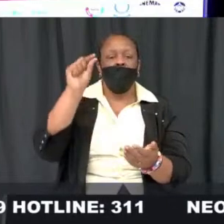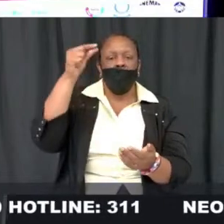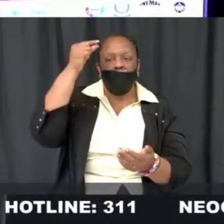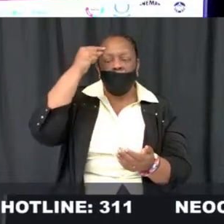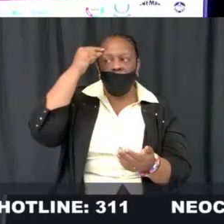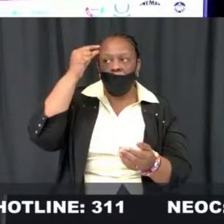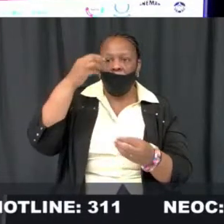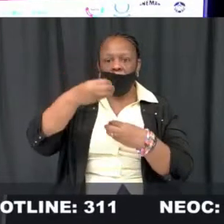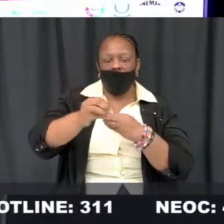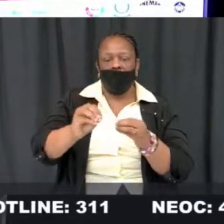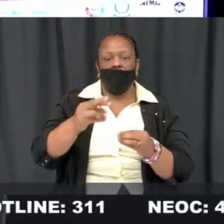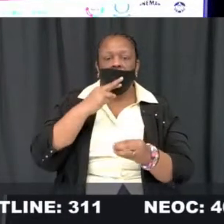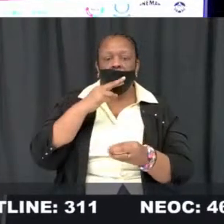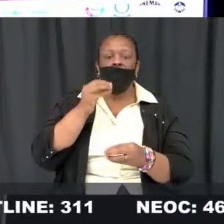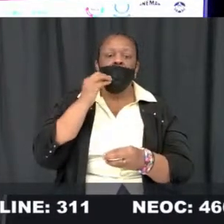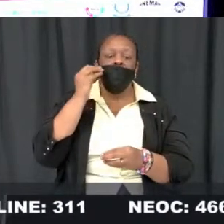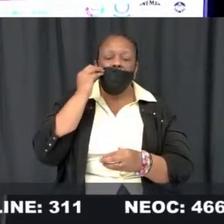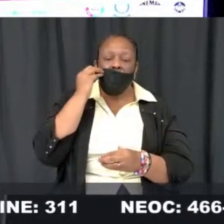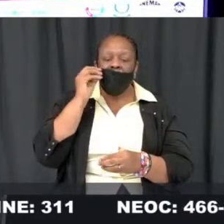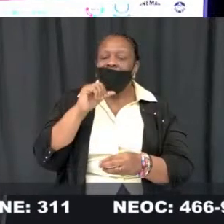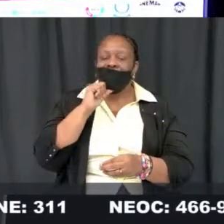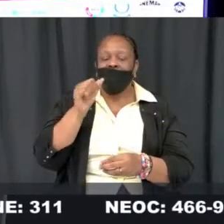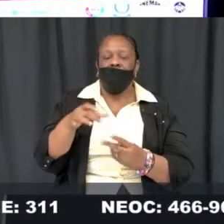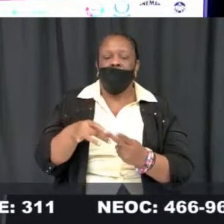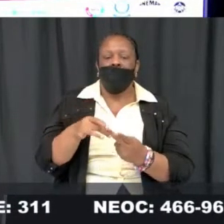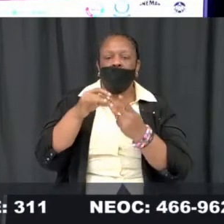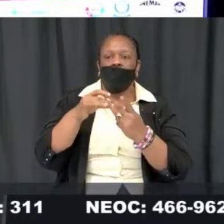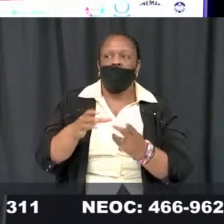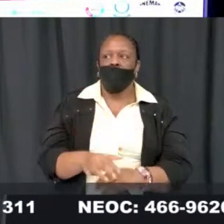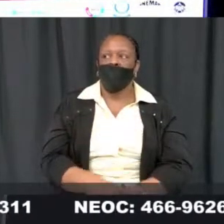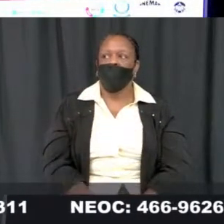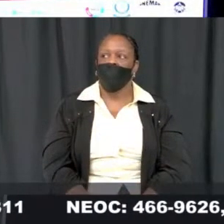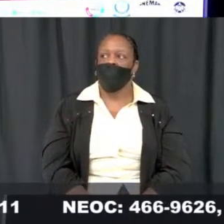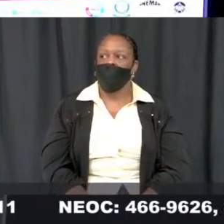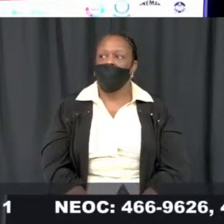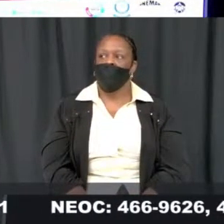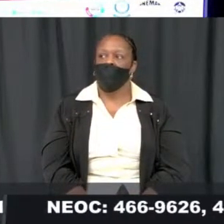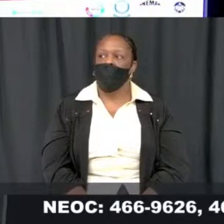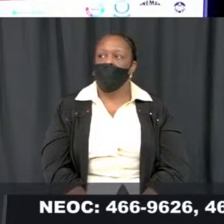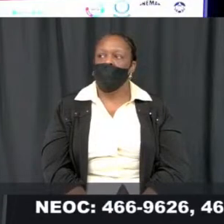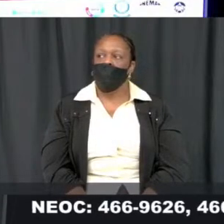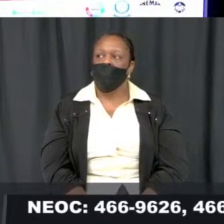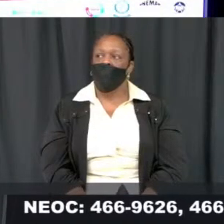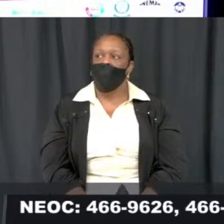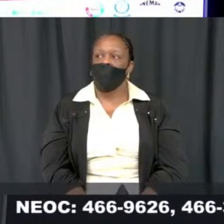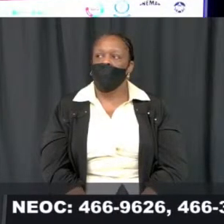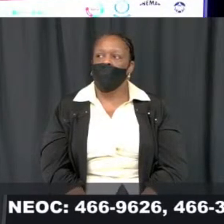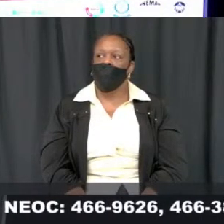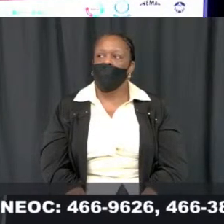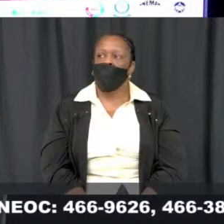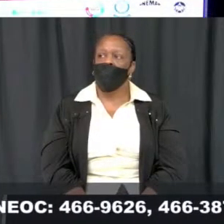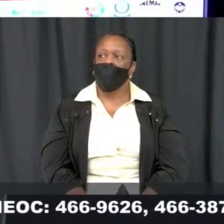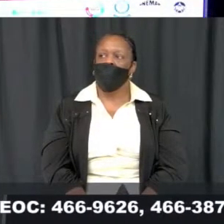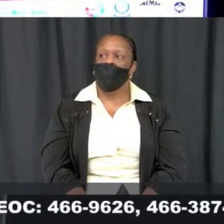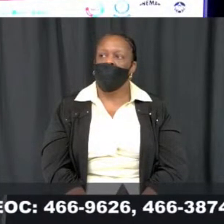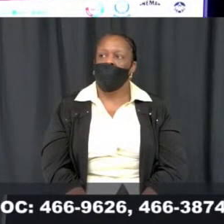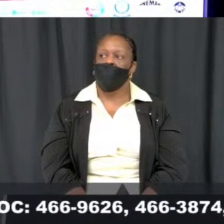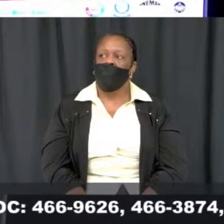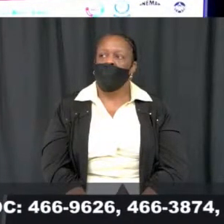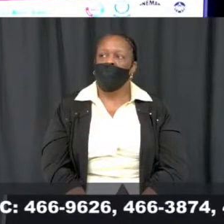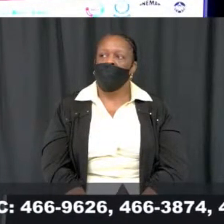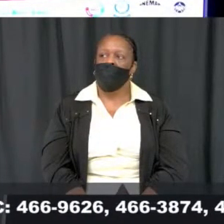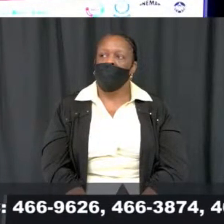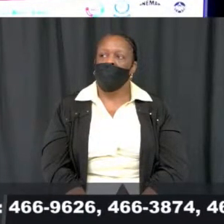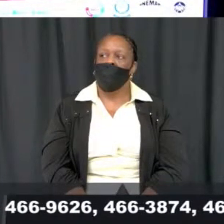Attorney General, and then there's a next question. Why is public works still being allowed to do construction when the workers